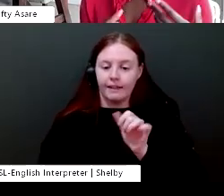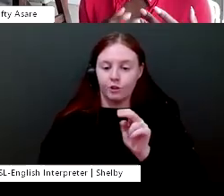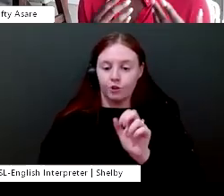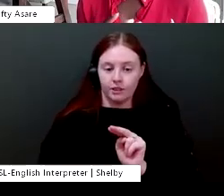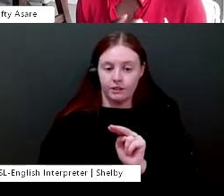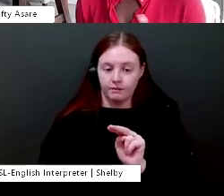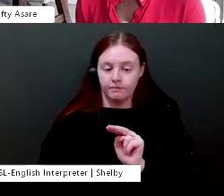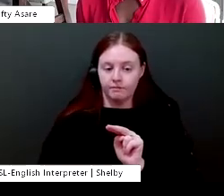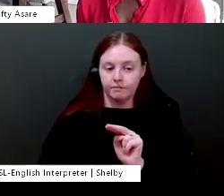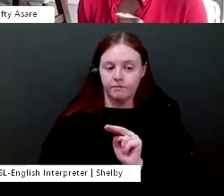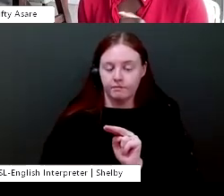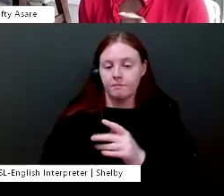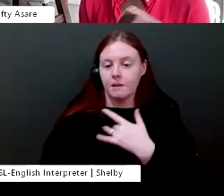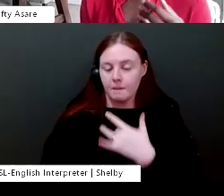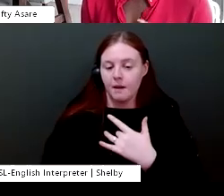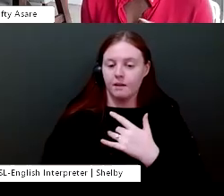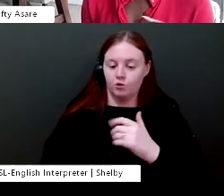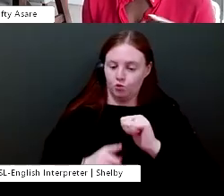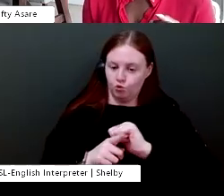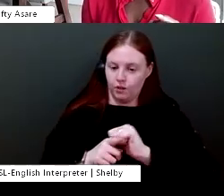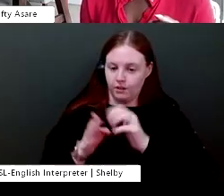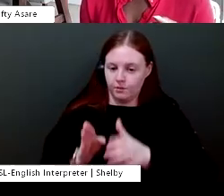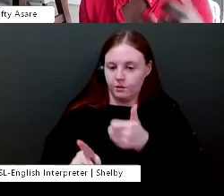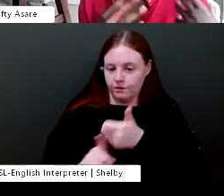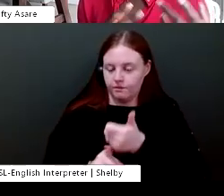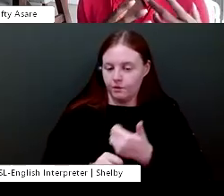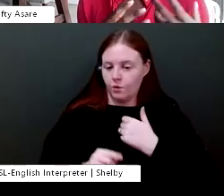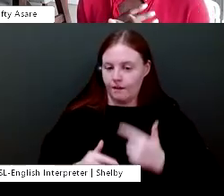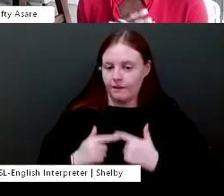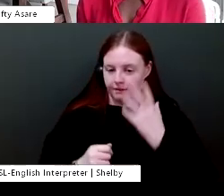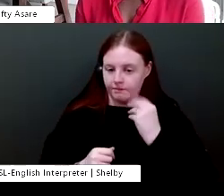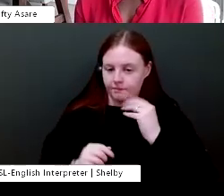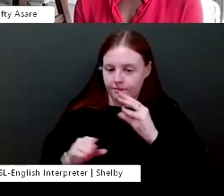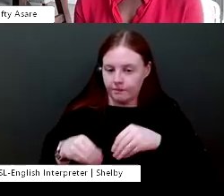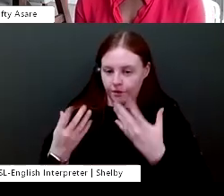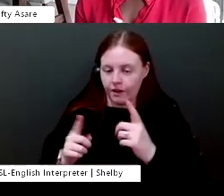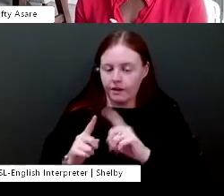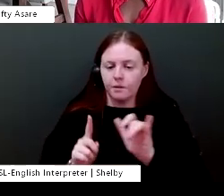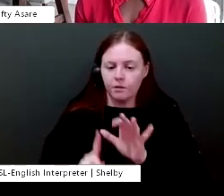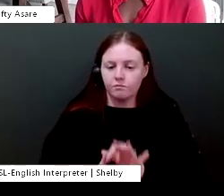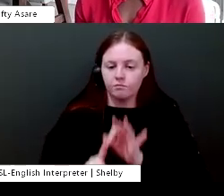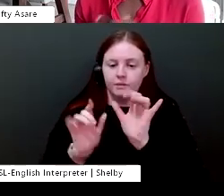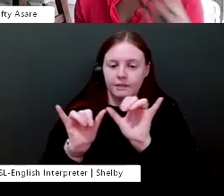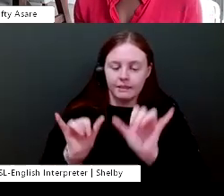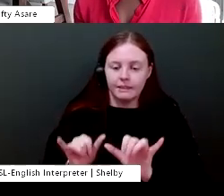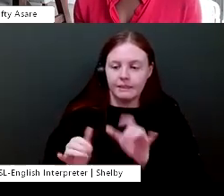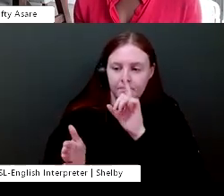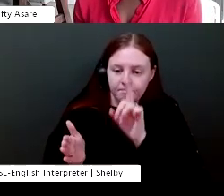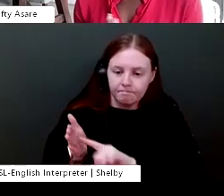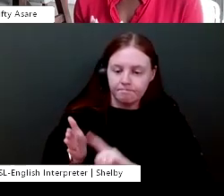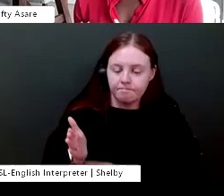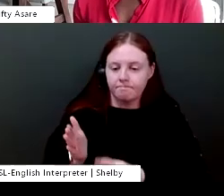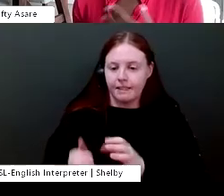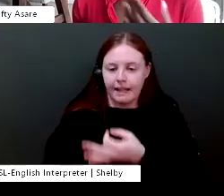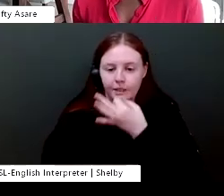it's offered by a trained peer support worker with the lived experience, but as well as unique systems navigation expertise. And so how to